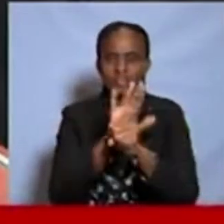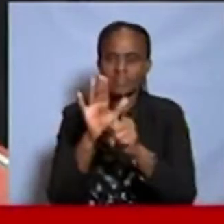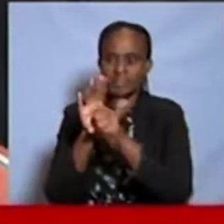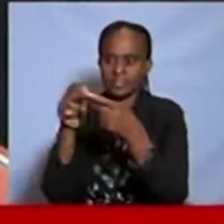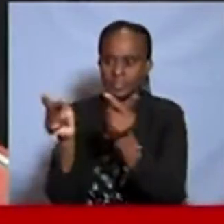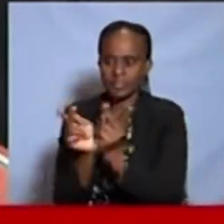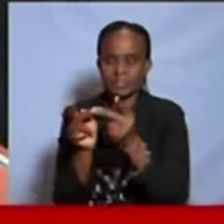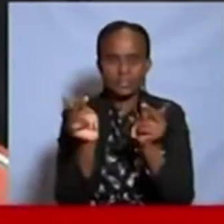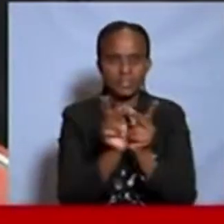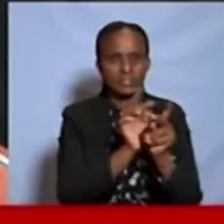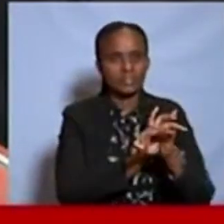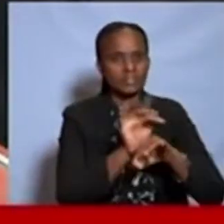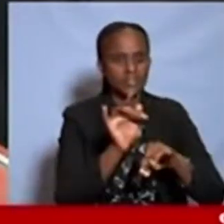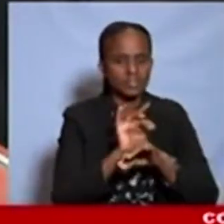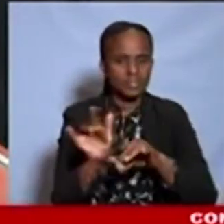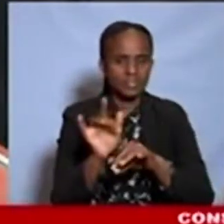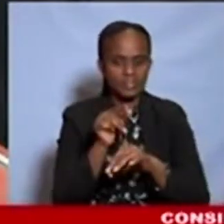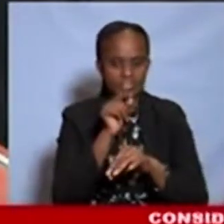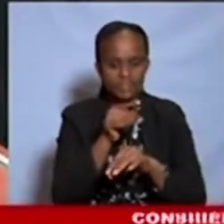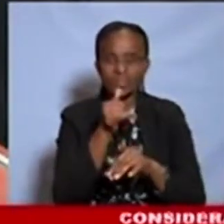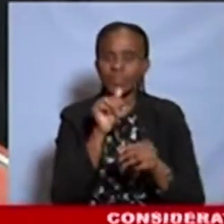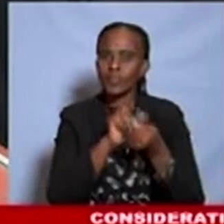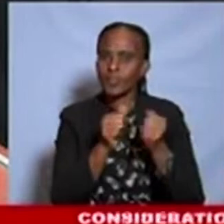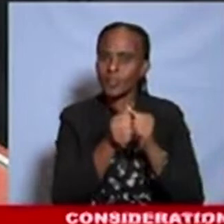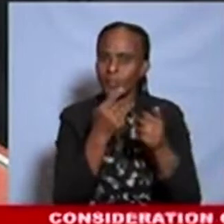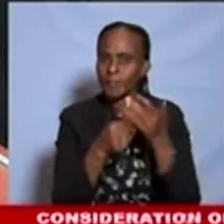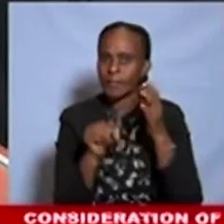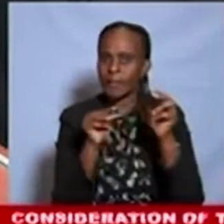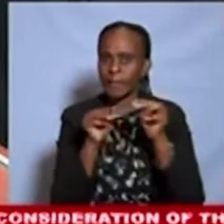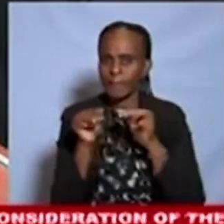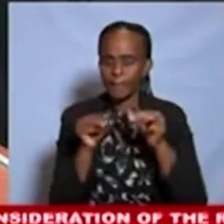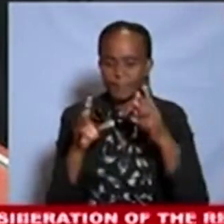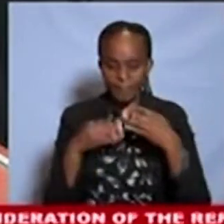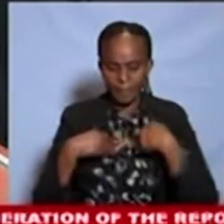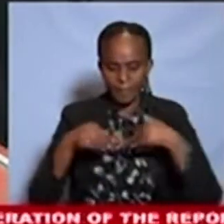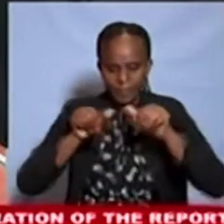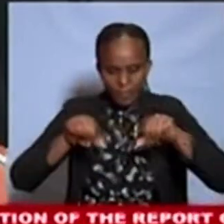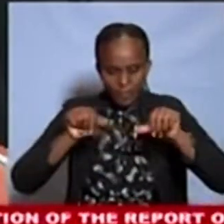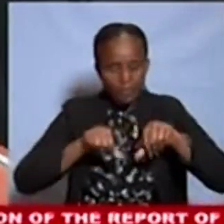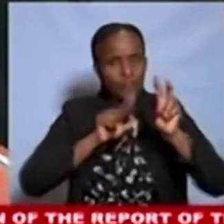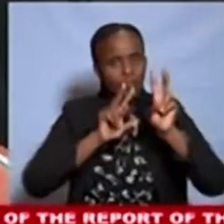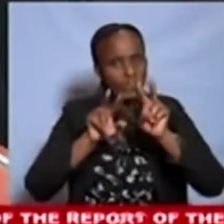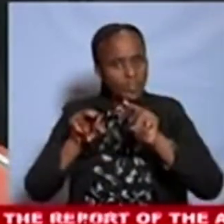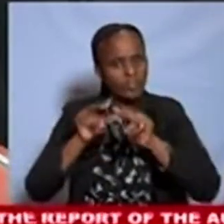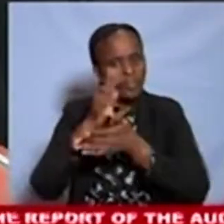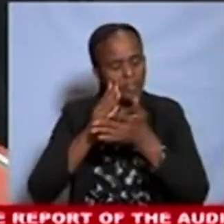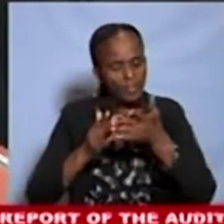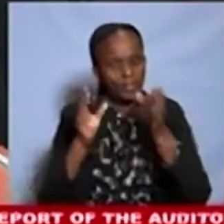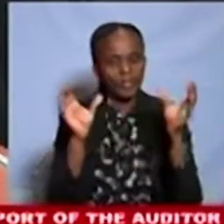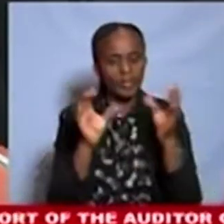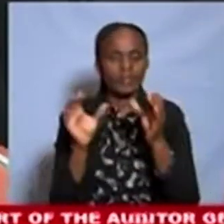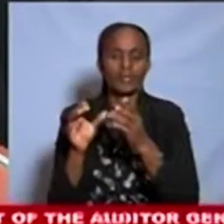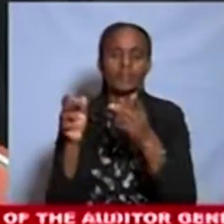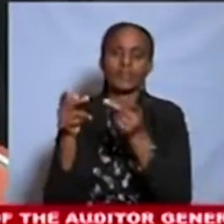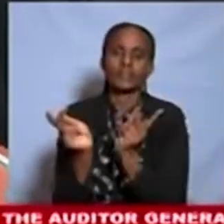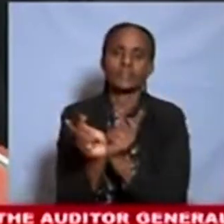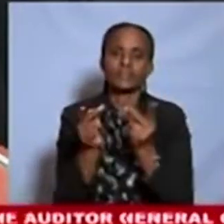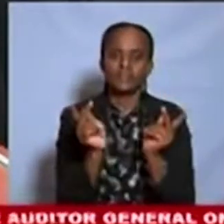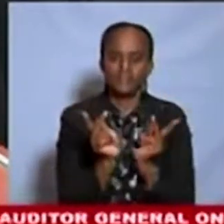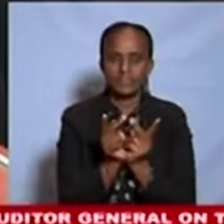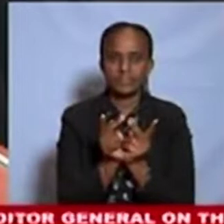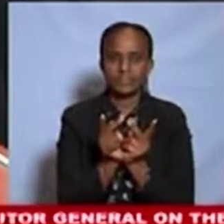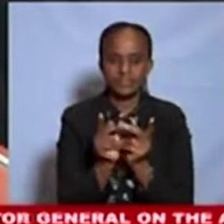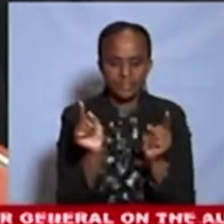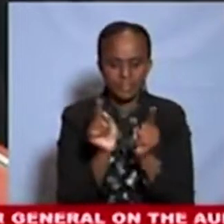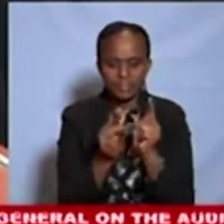positions. Cause of query, management acknowledges the auditor's observation that some council positions